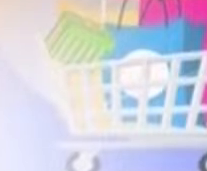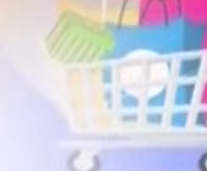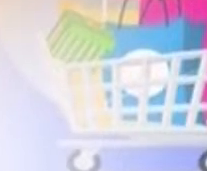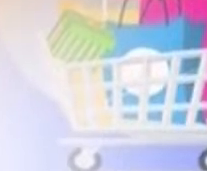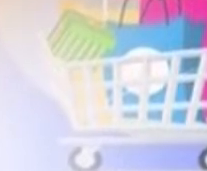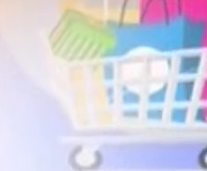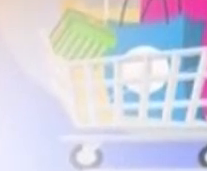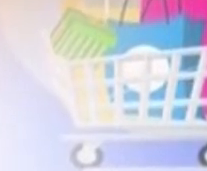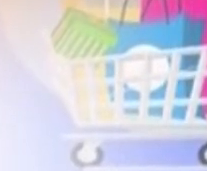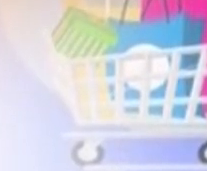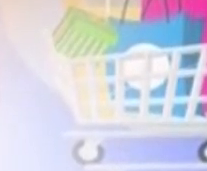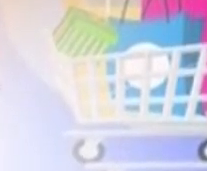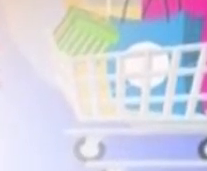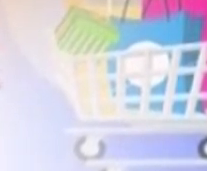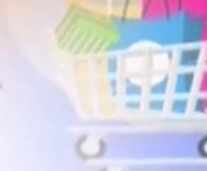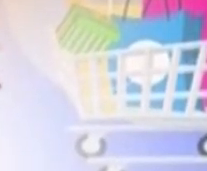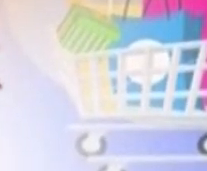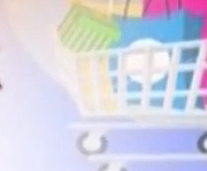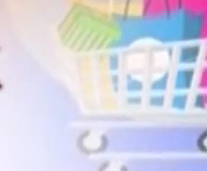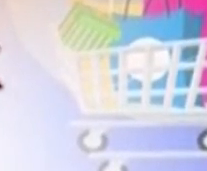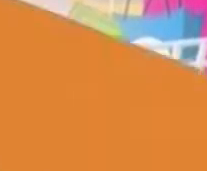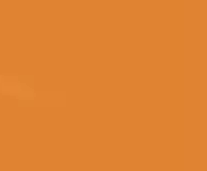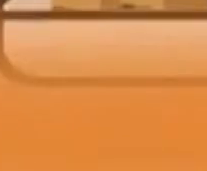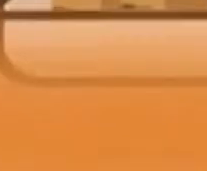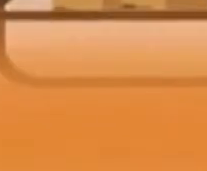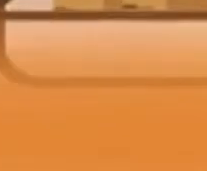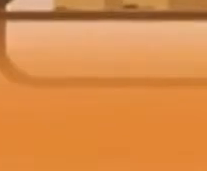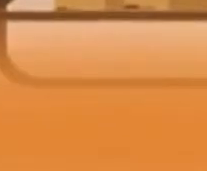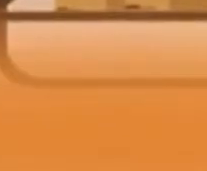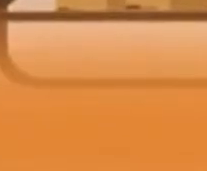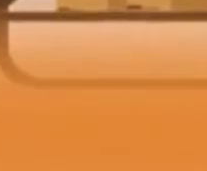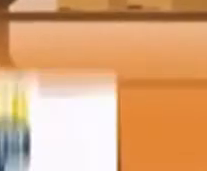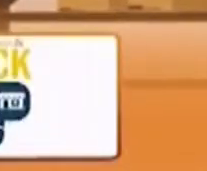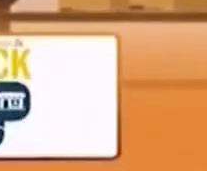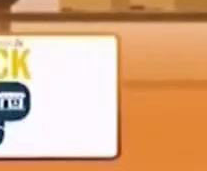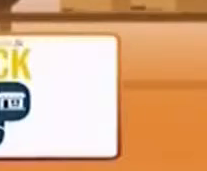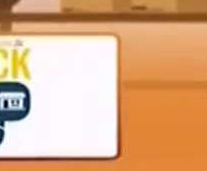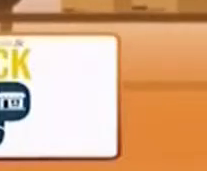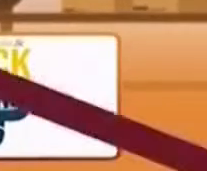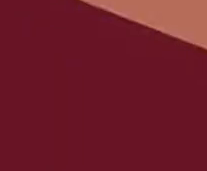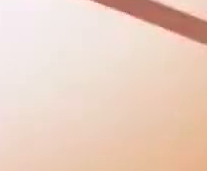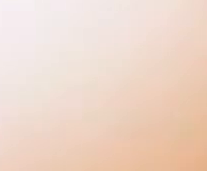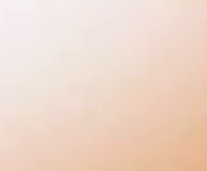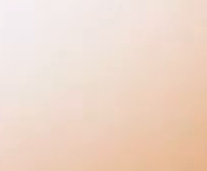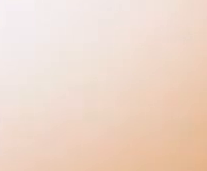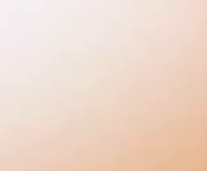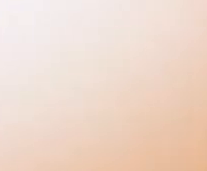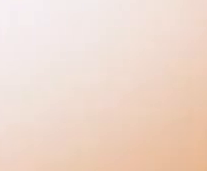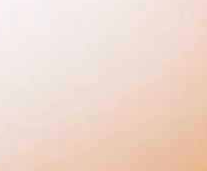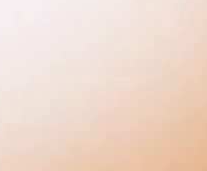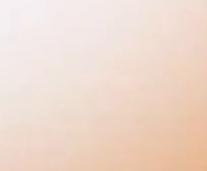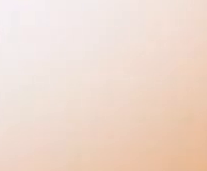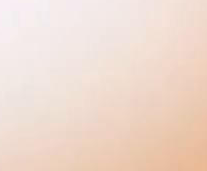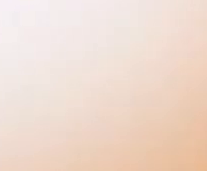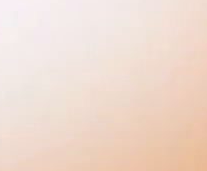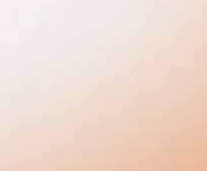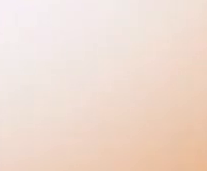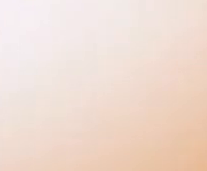online shopping now with sambole.lk to get it home delivered or pick up on your way.